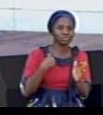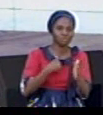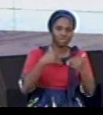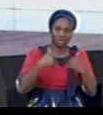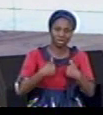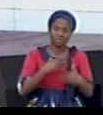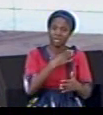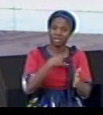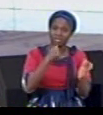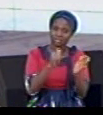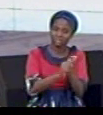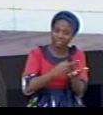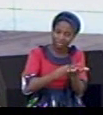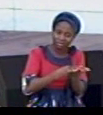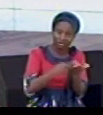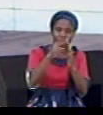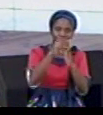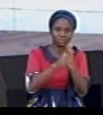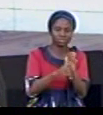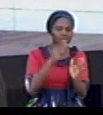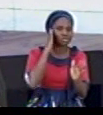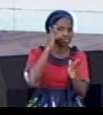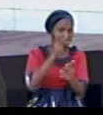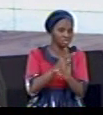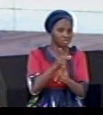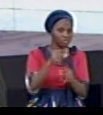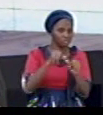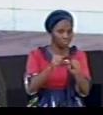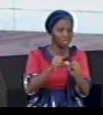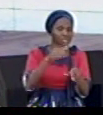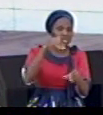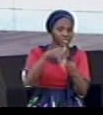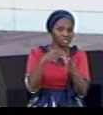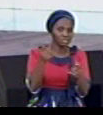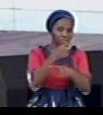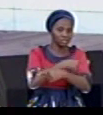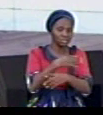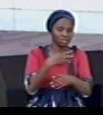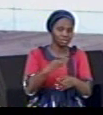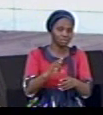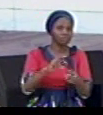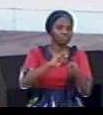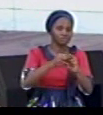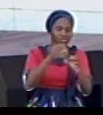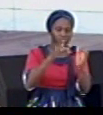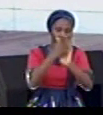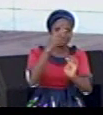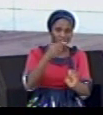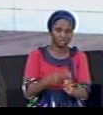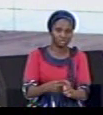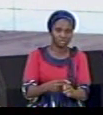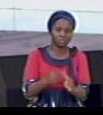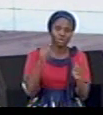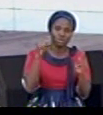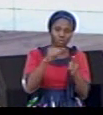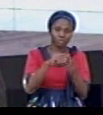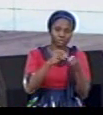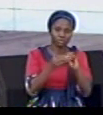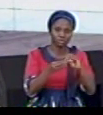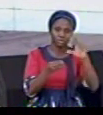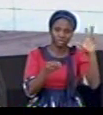keep you in the day of trouble. Point number three now, the